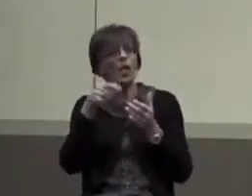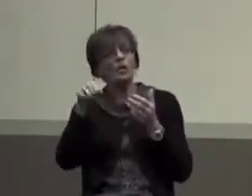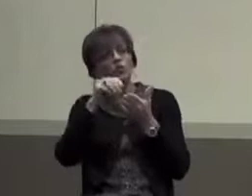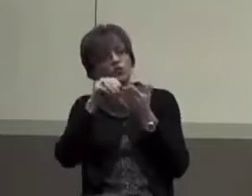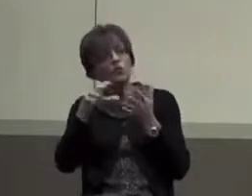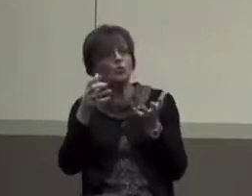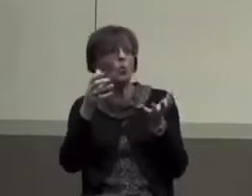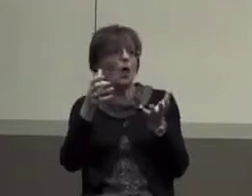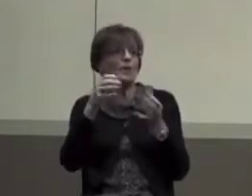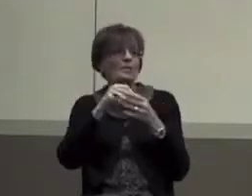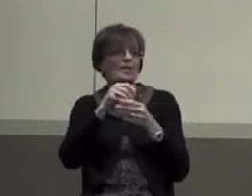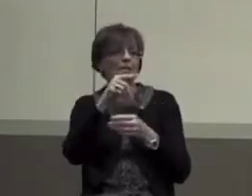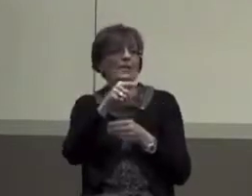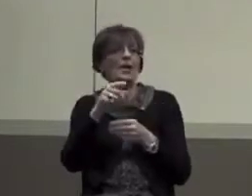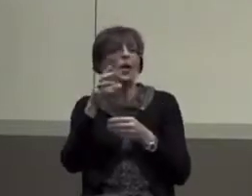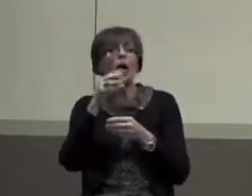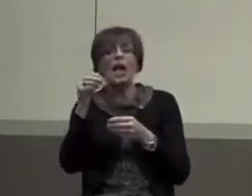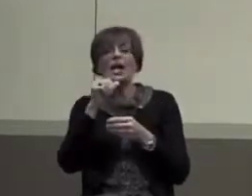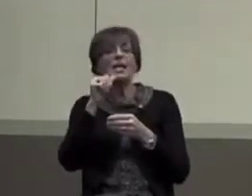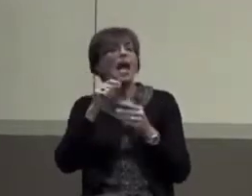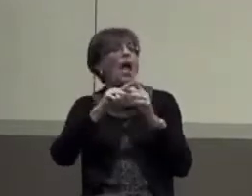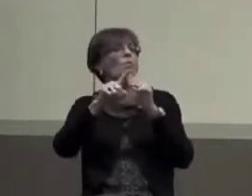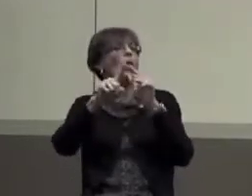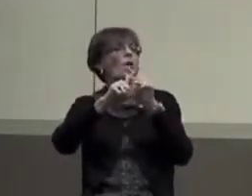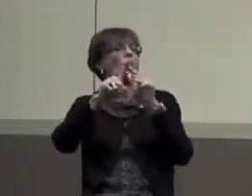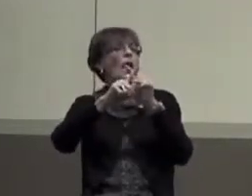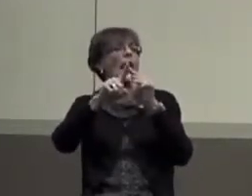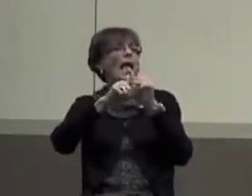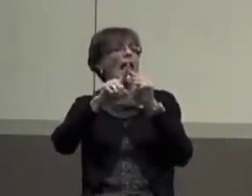in there, maybe not to run away or